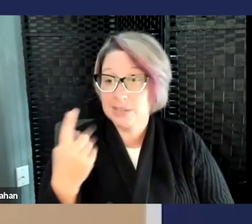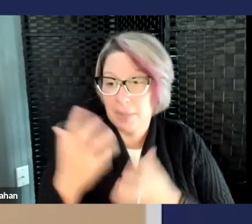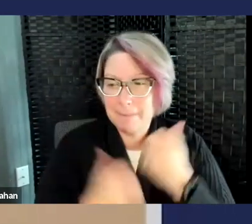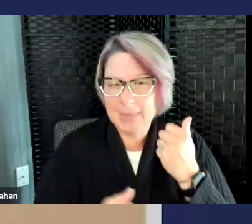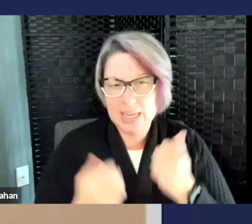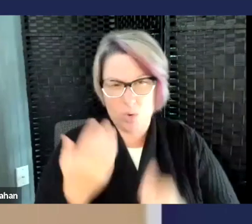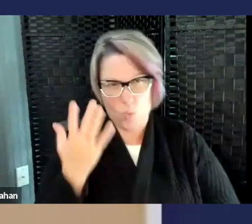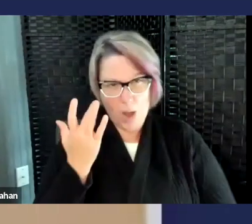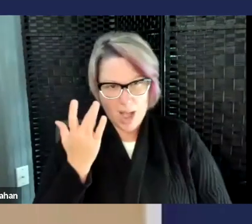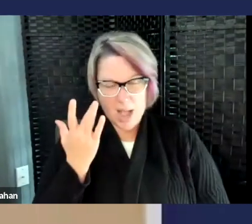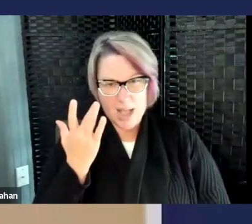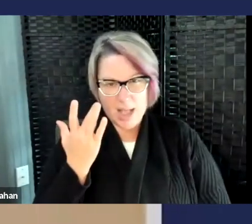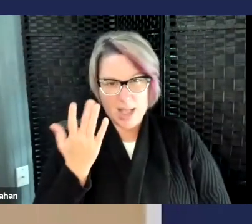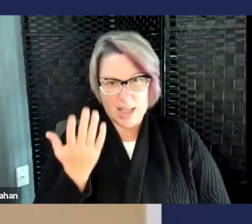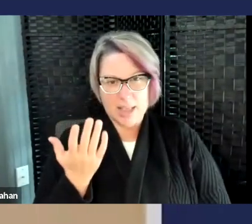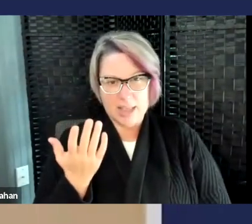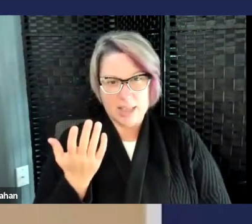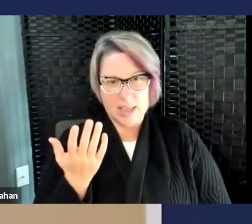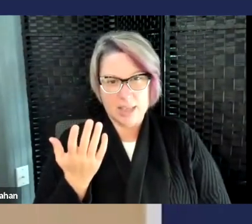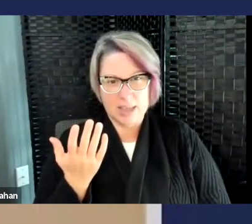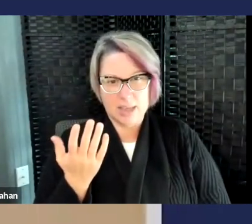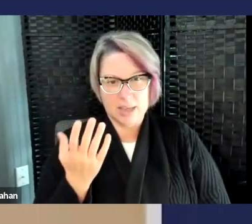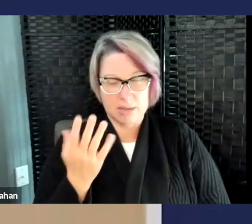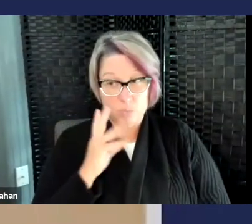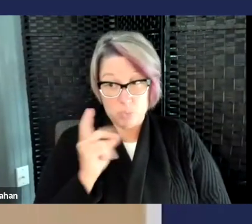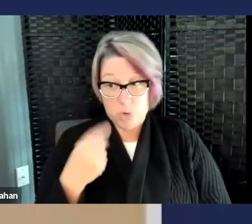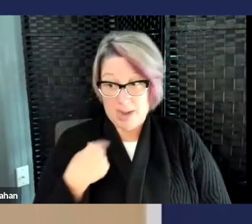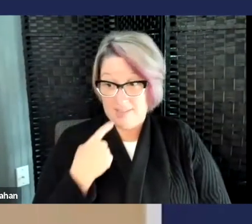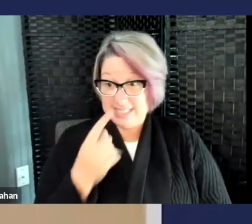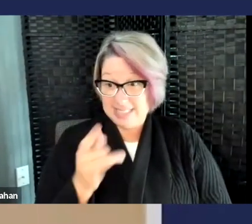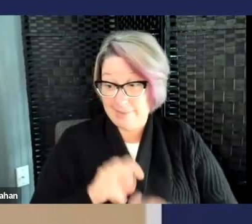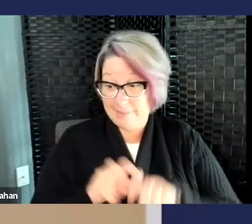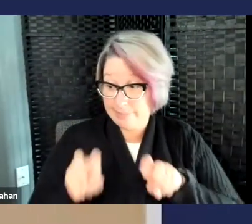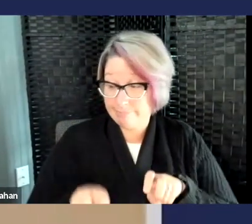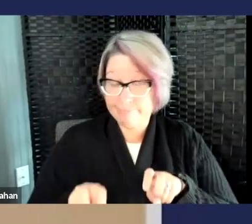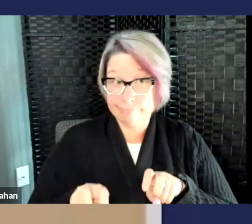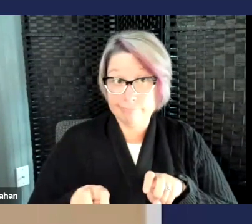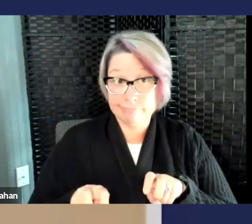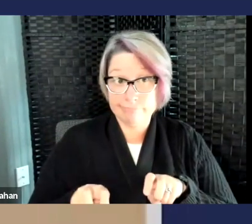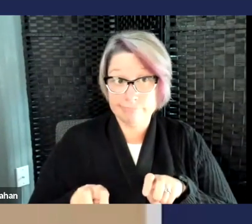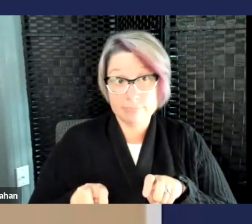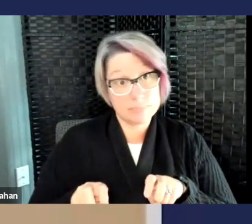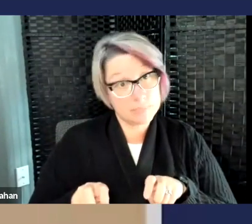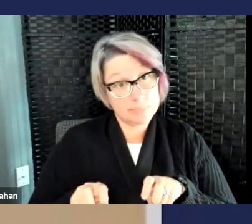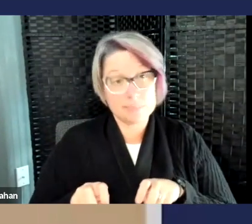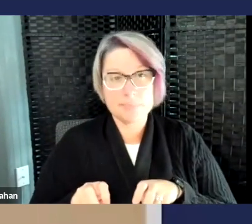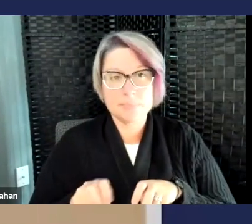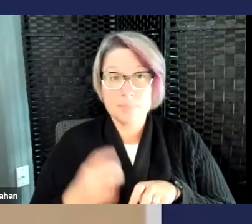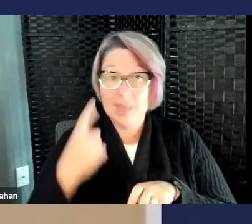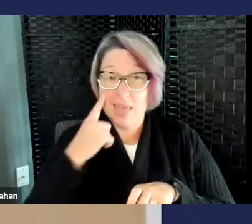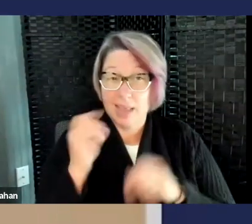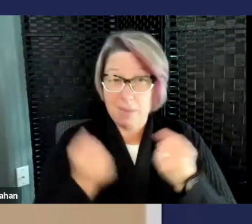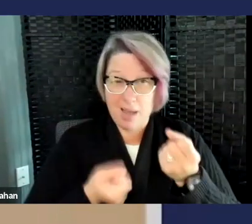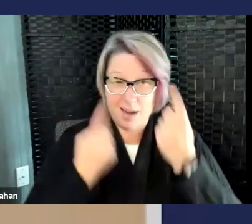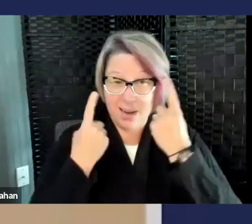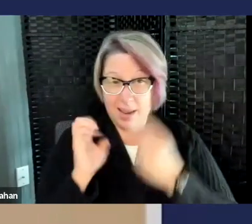it. And think about, would I have said that if the person was next to me? Okay. And think about empathy, all these things